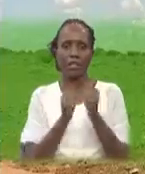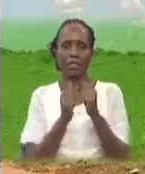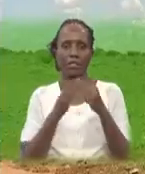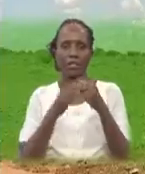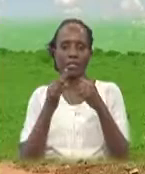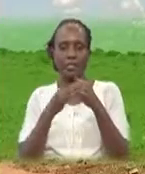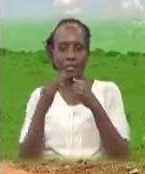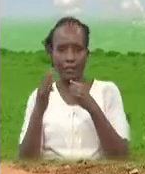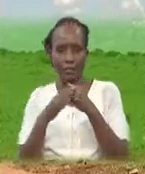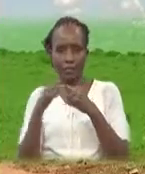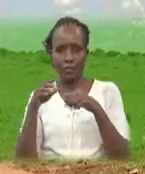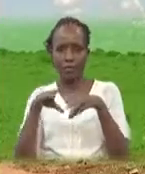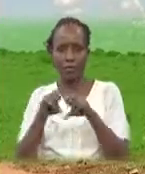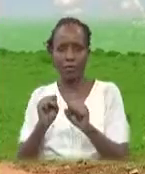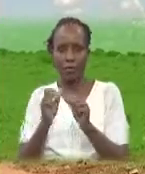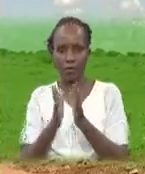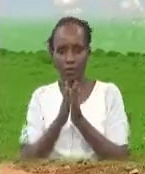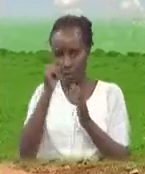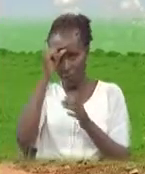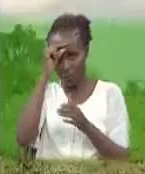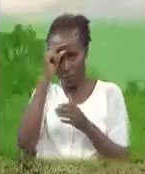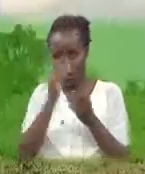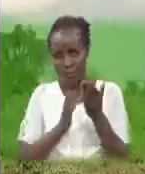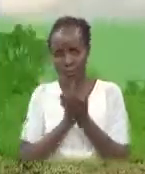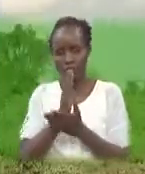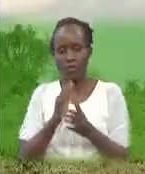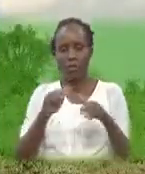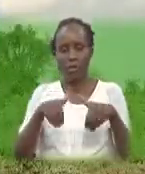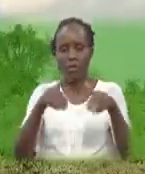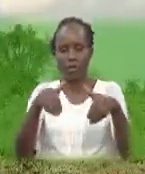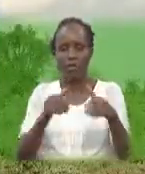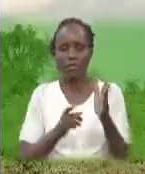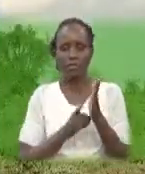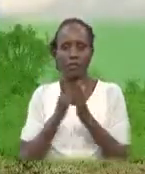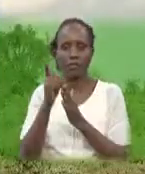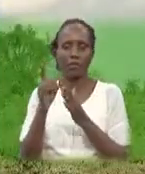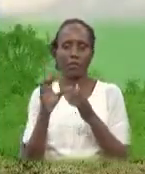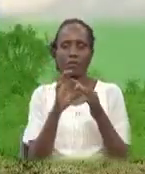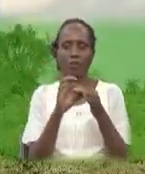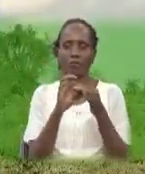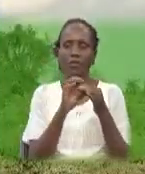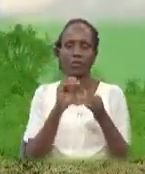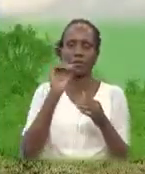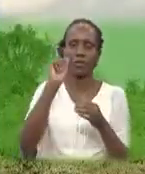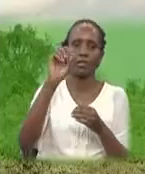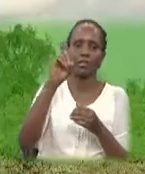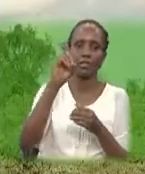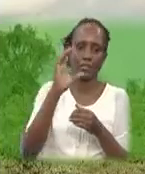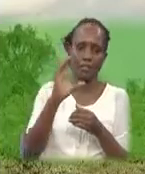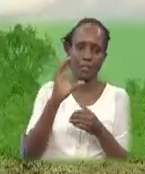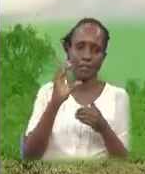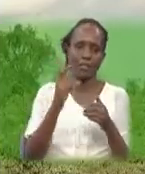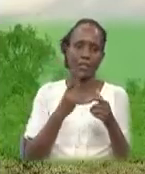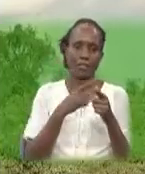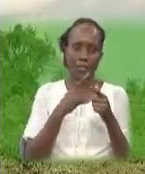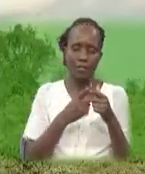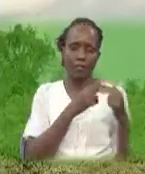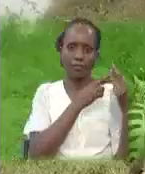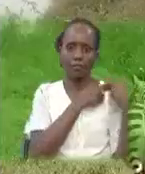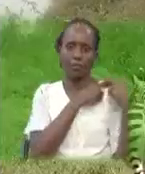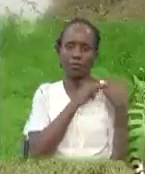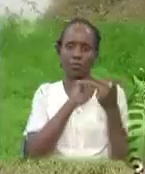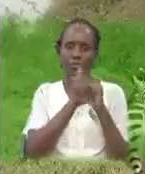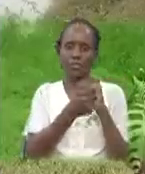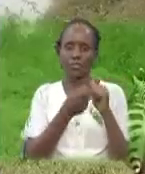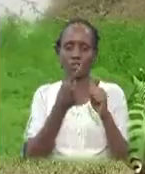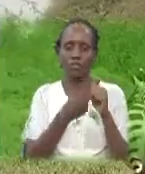In 1989, it was acquired by the government through the Agricultural Development Corporation (ADC), where its main